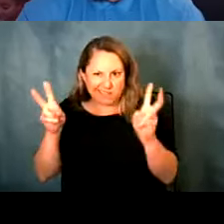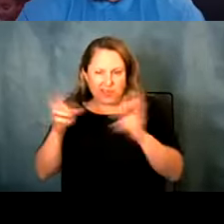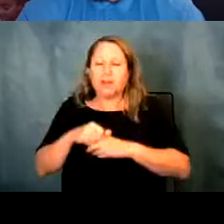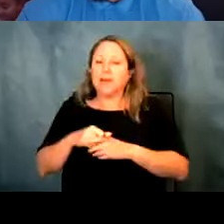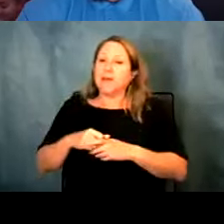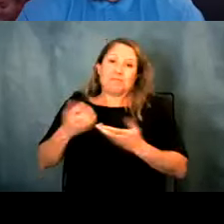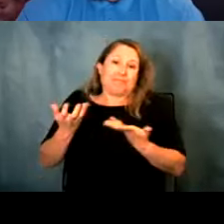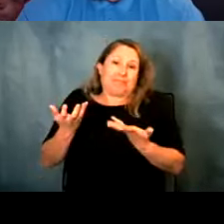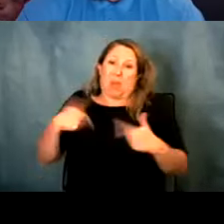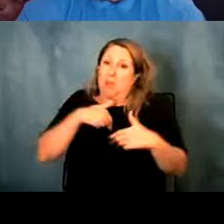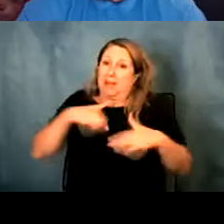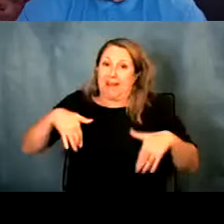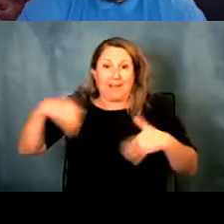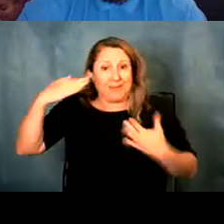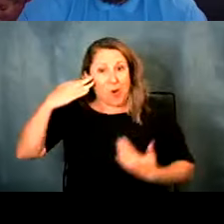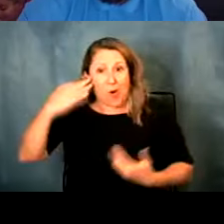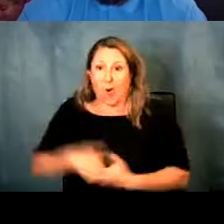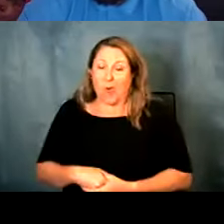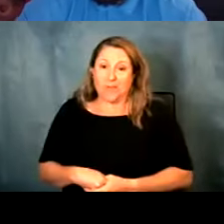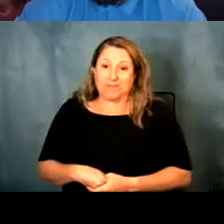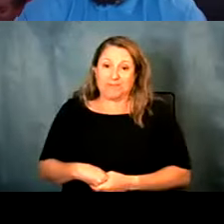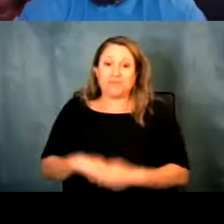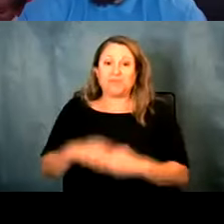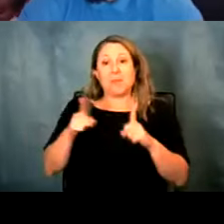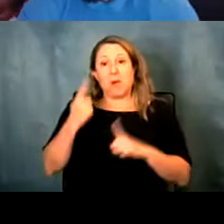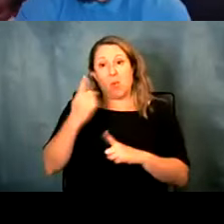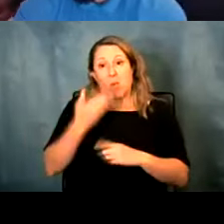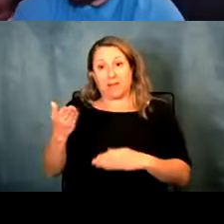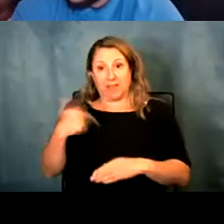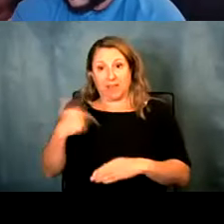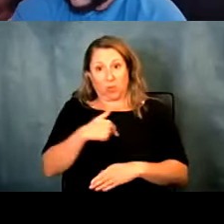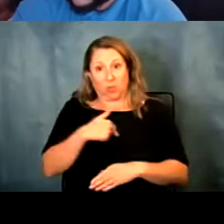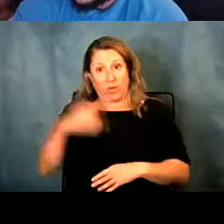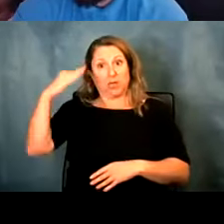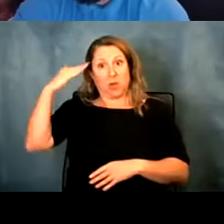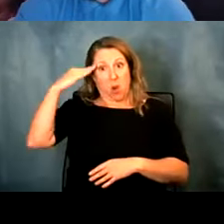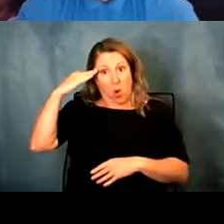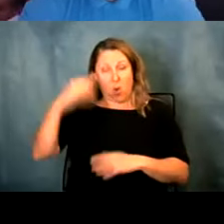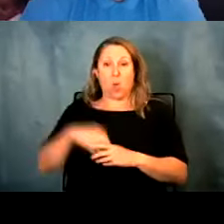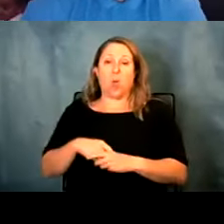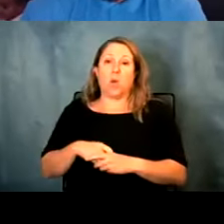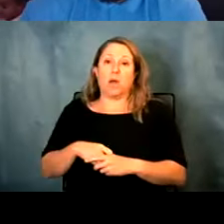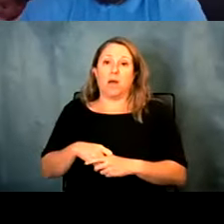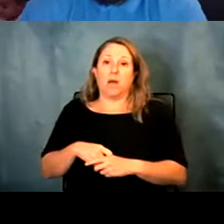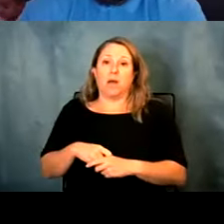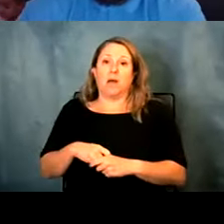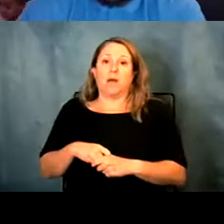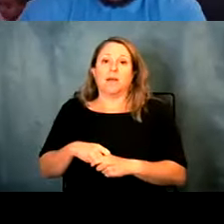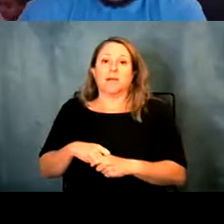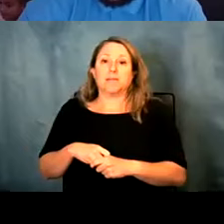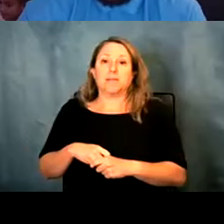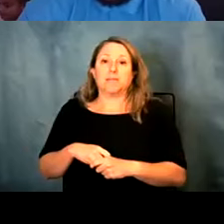differences. But one thing that we can say is that we are finding